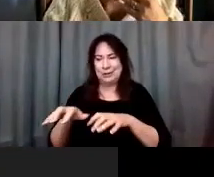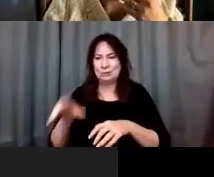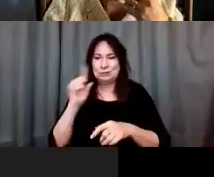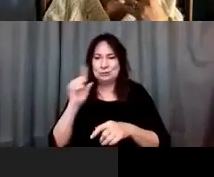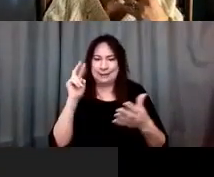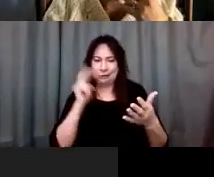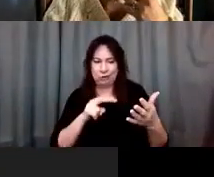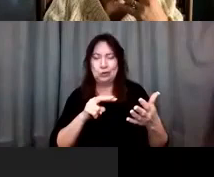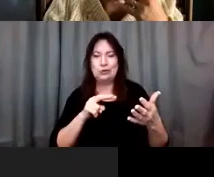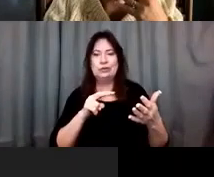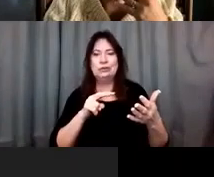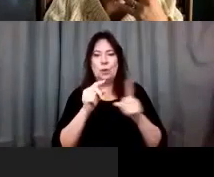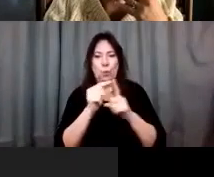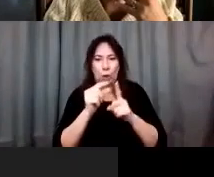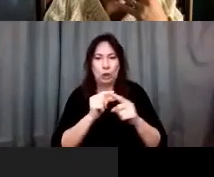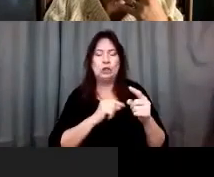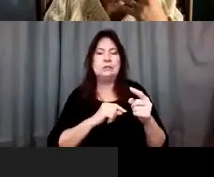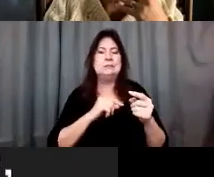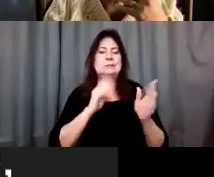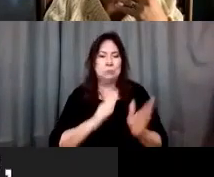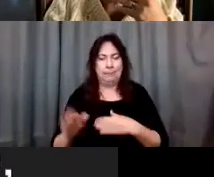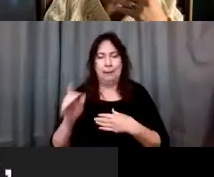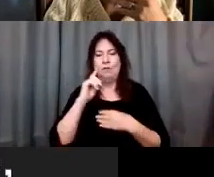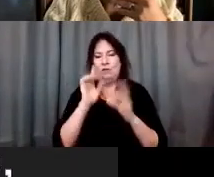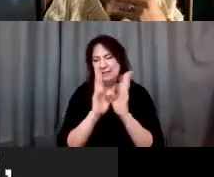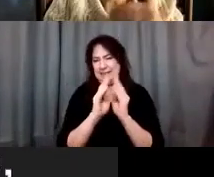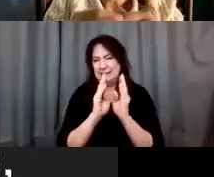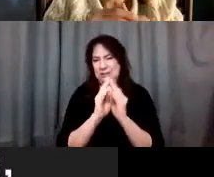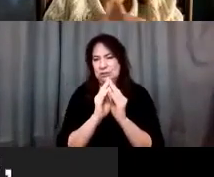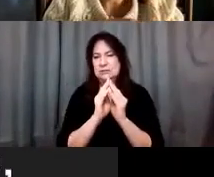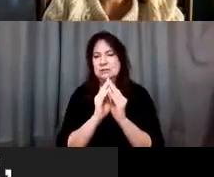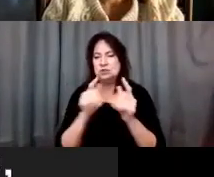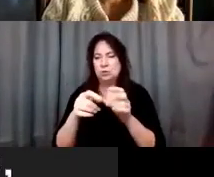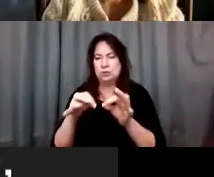get key terms in order to prepare for the sessions.